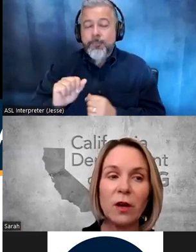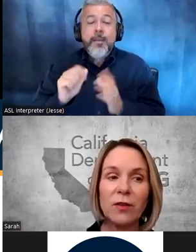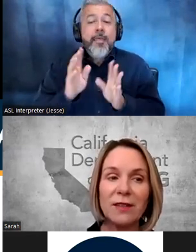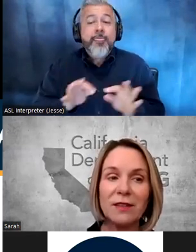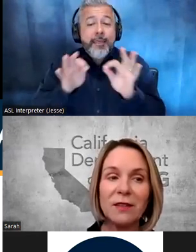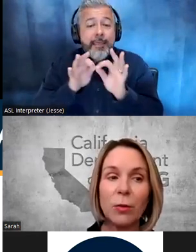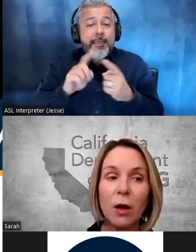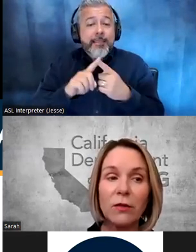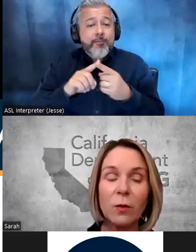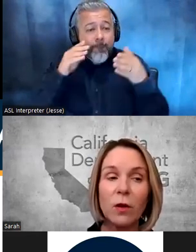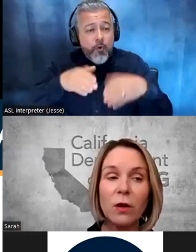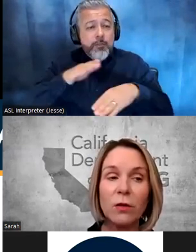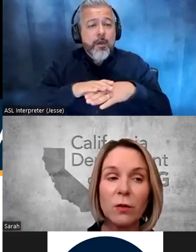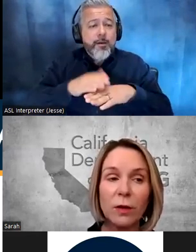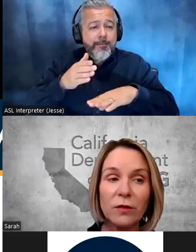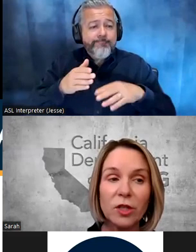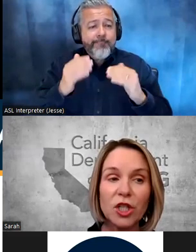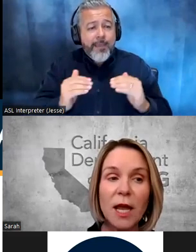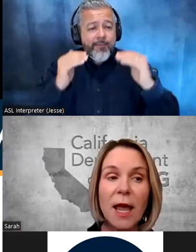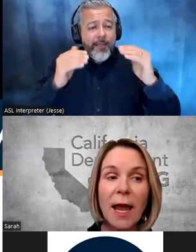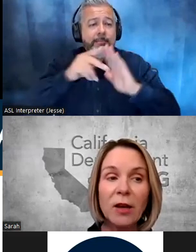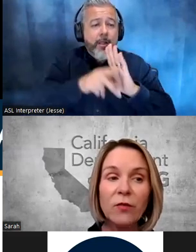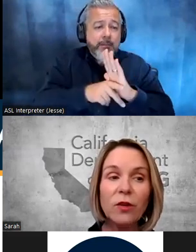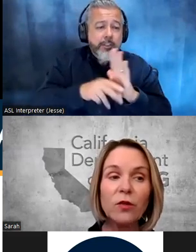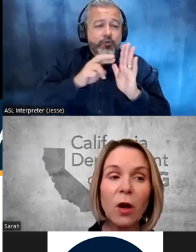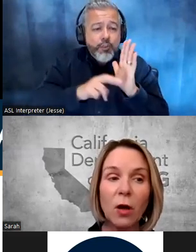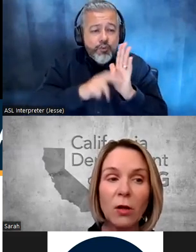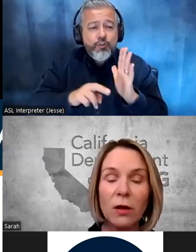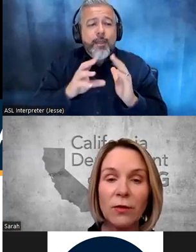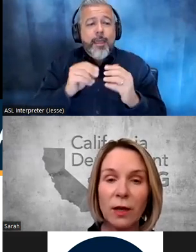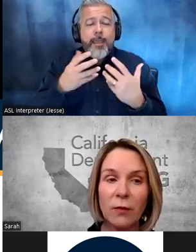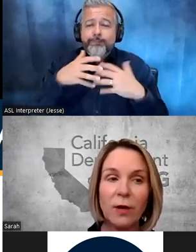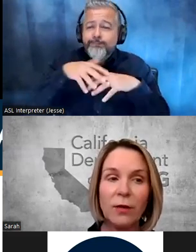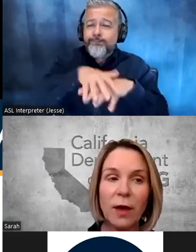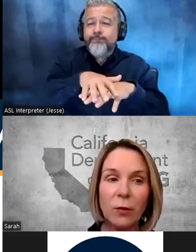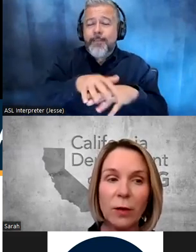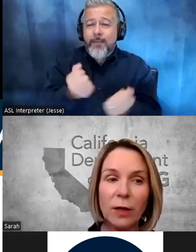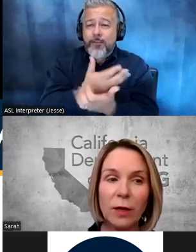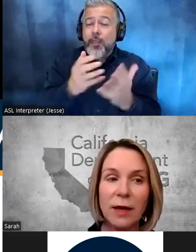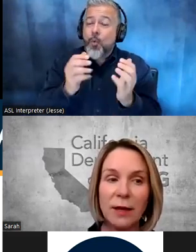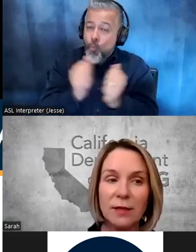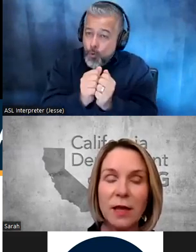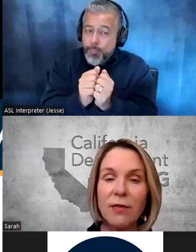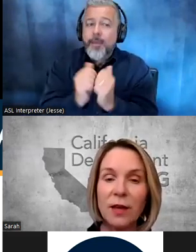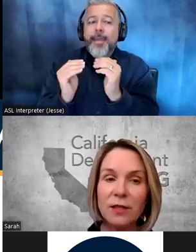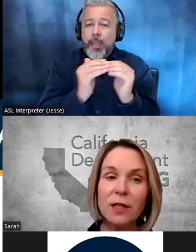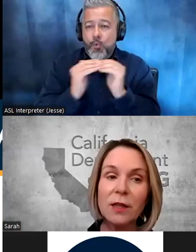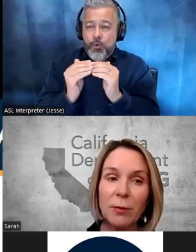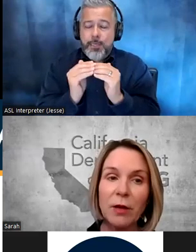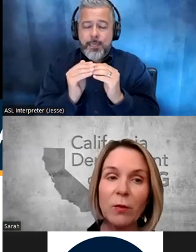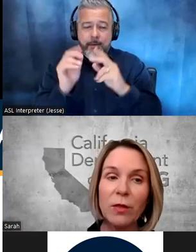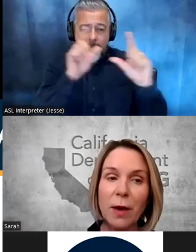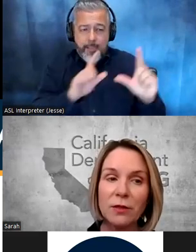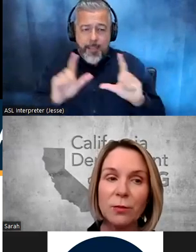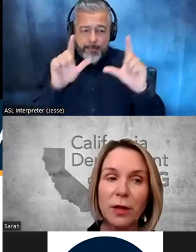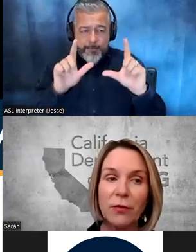on advancing the policy work, the research, and infuse all of it with equity lens that is in